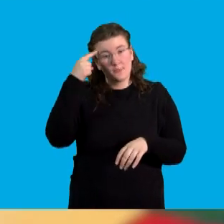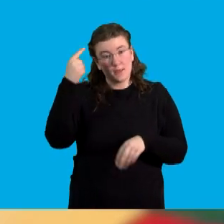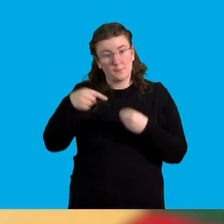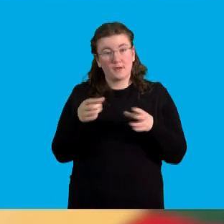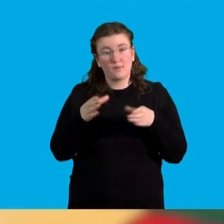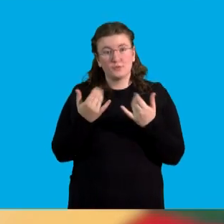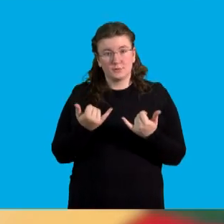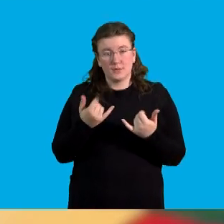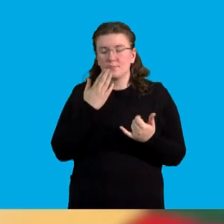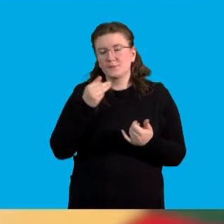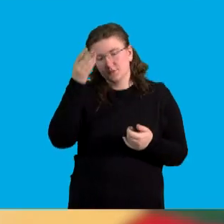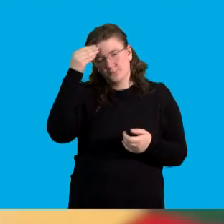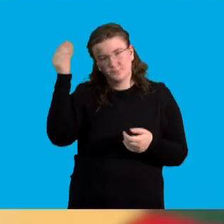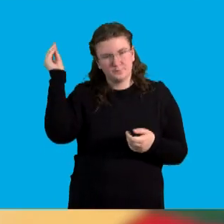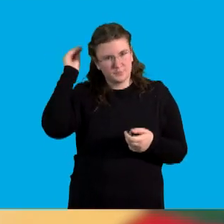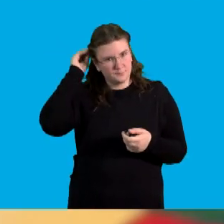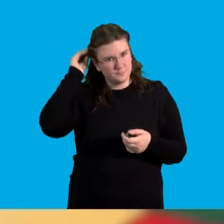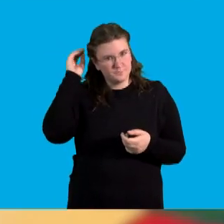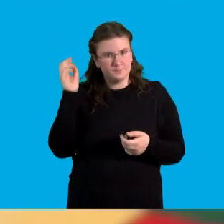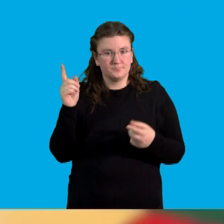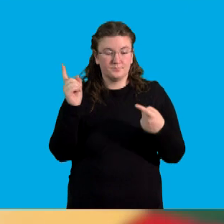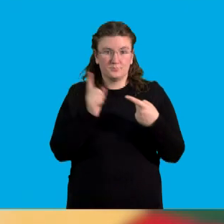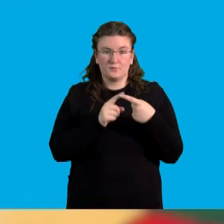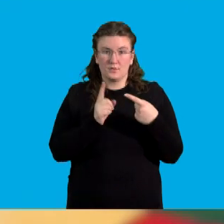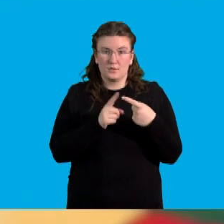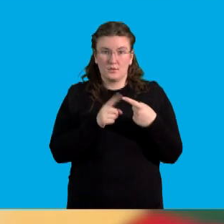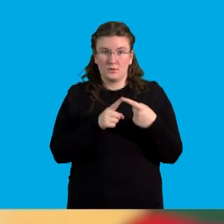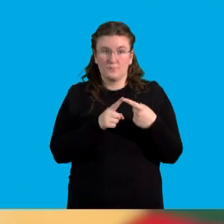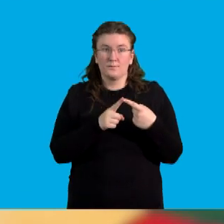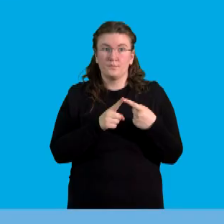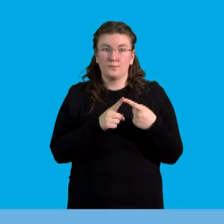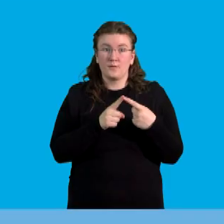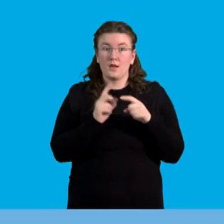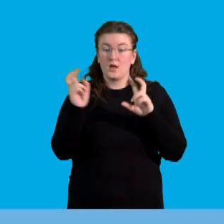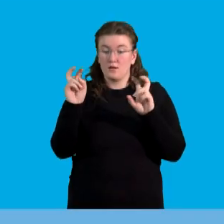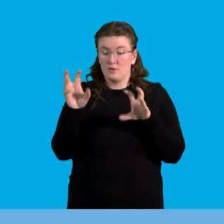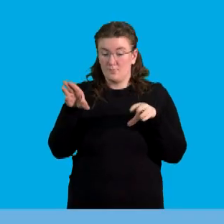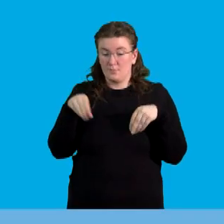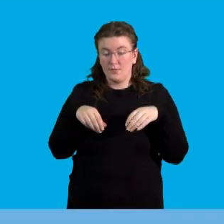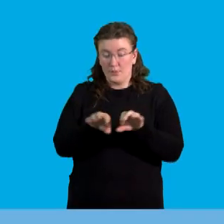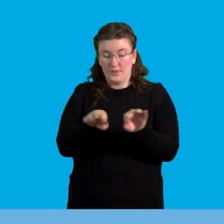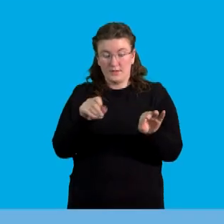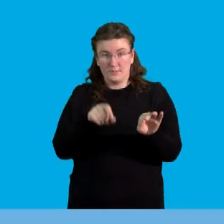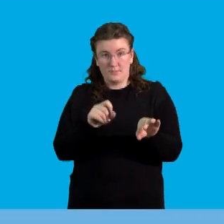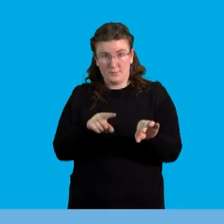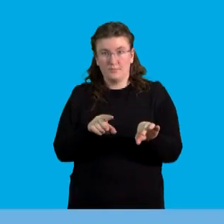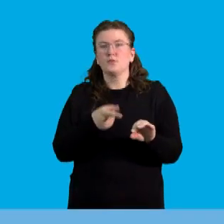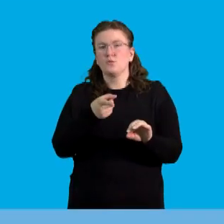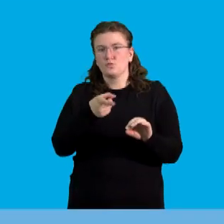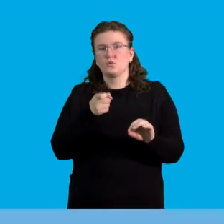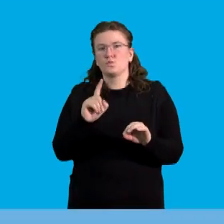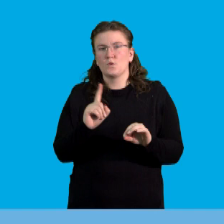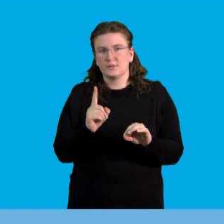are the things that I want you to always remember. That number one, conductors with a very high resistance are called